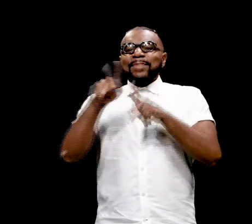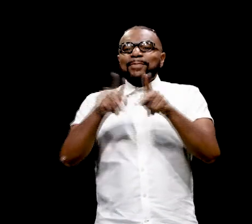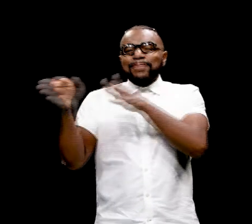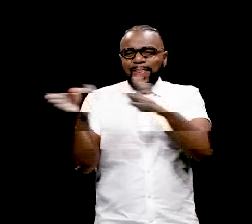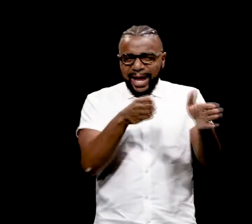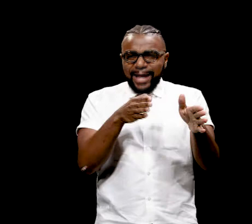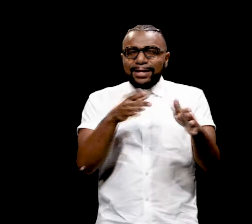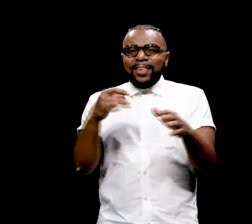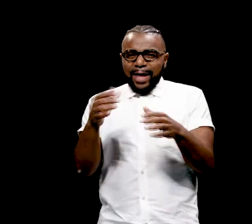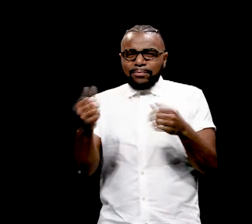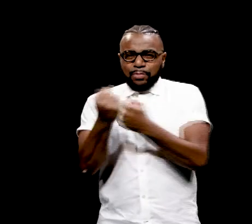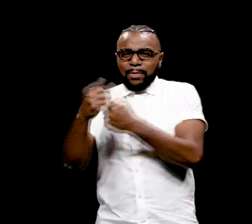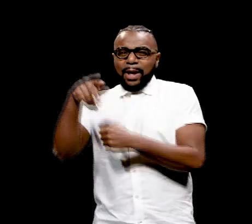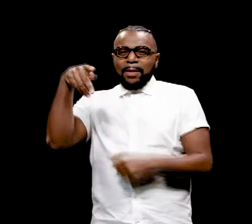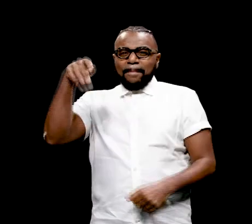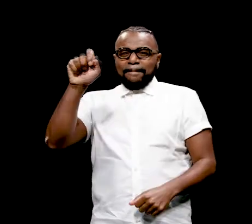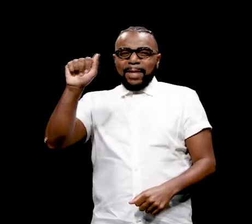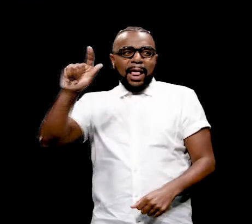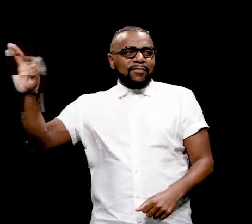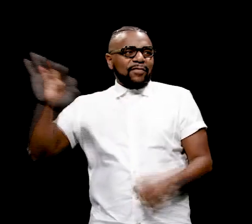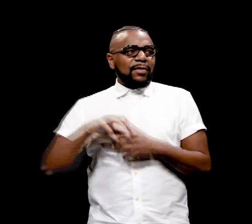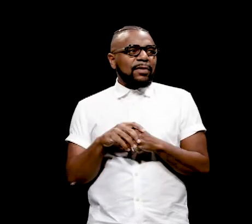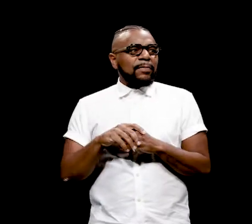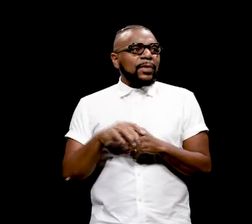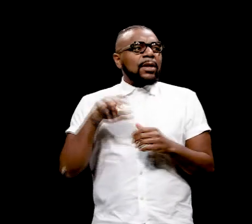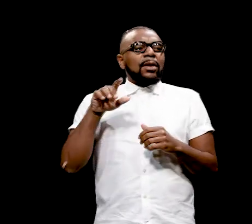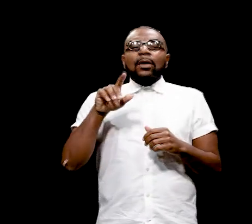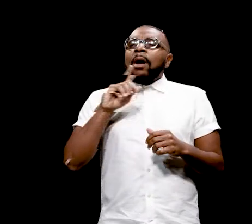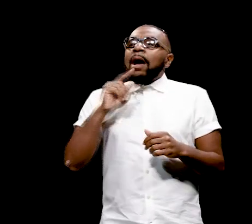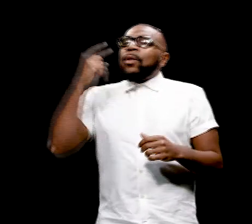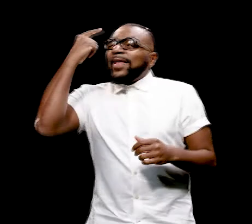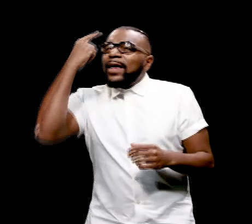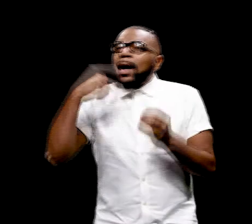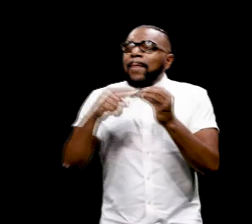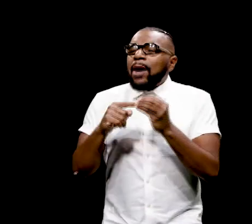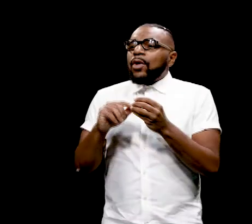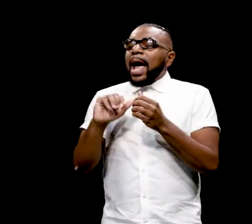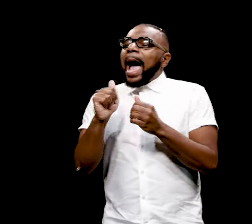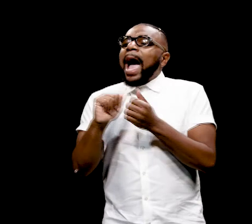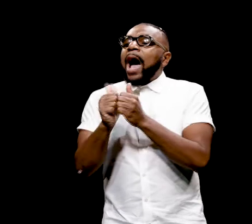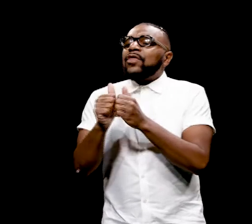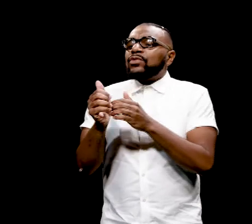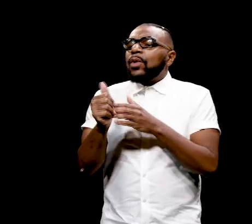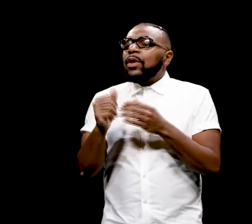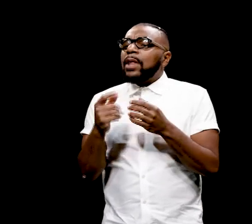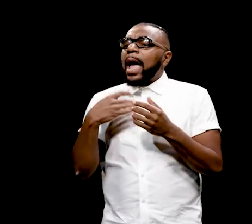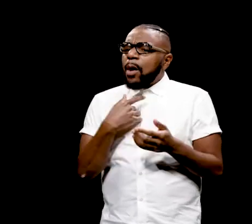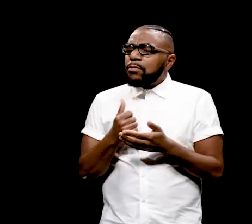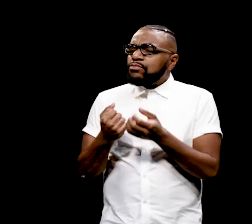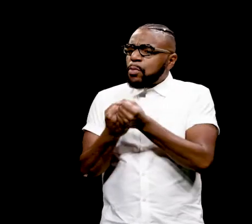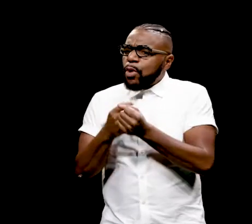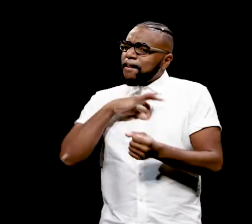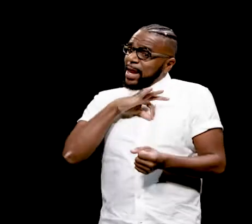how can we make sure that our resources in the city are deployed not only for the benefit of Black Portlanders, but